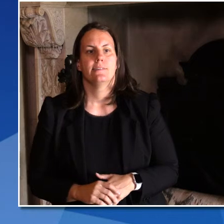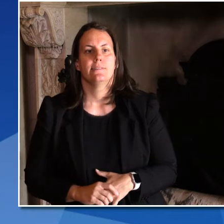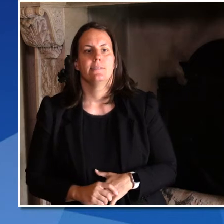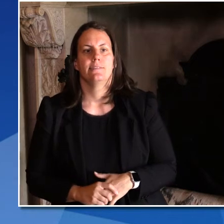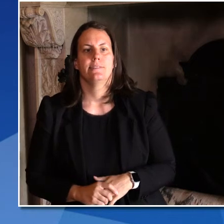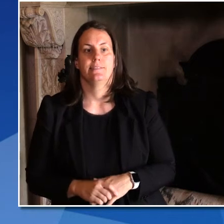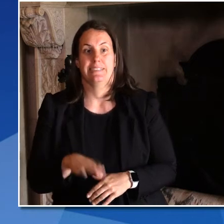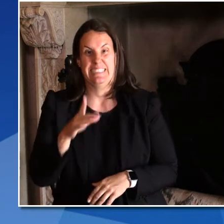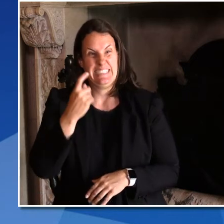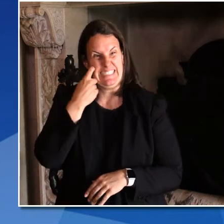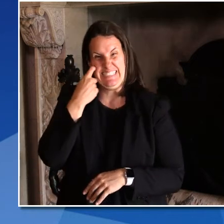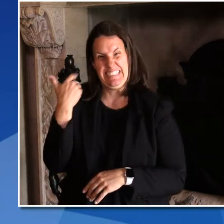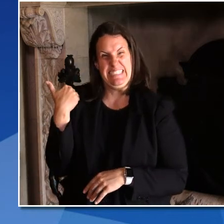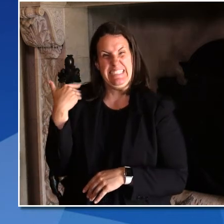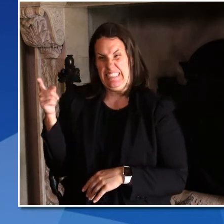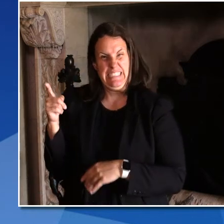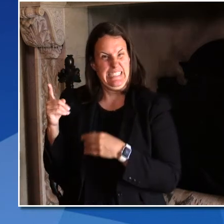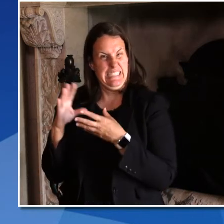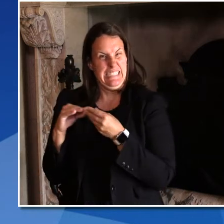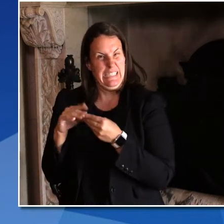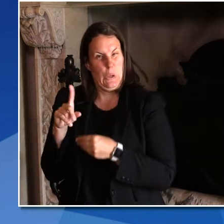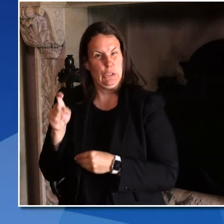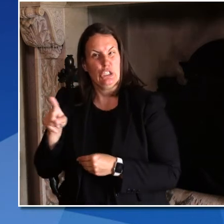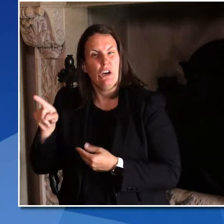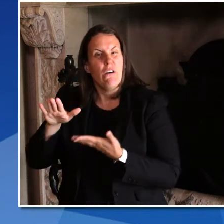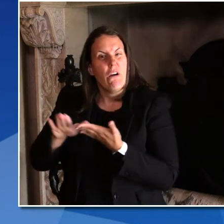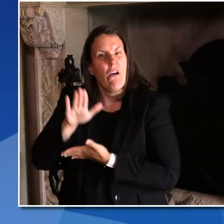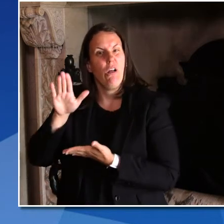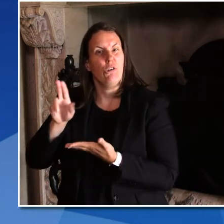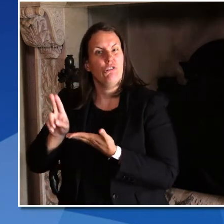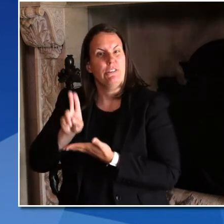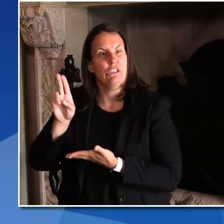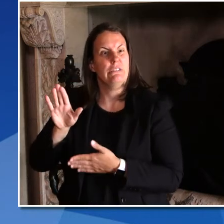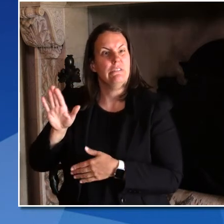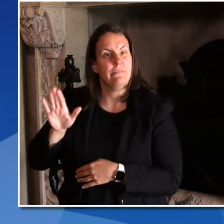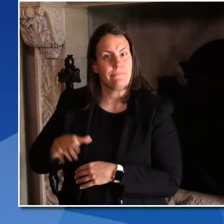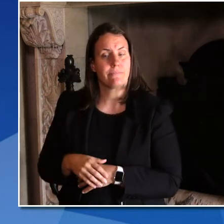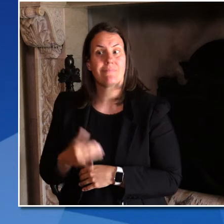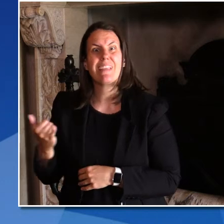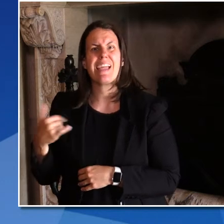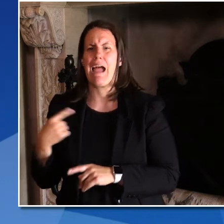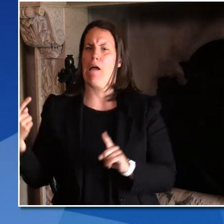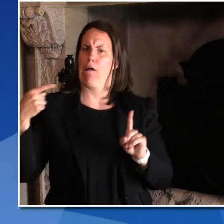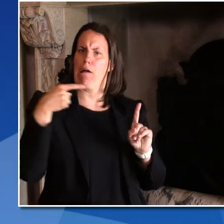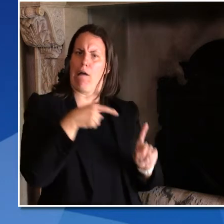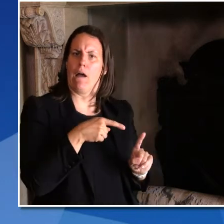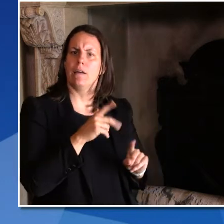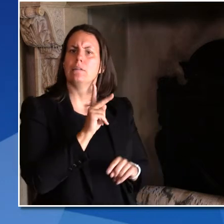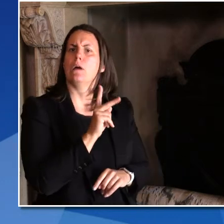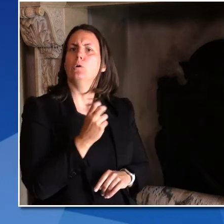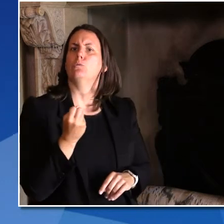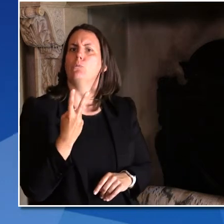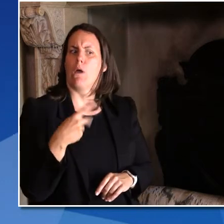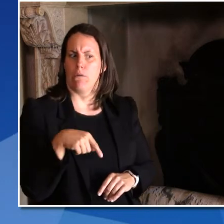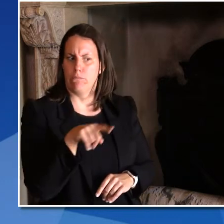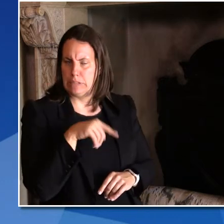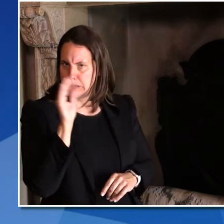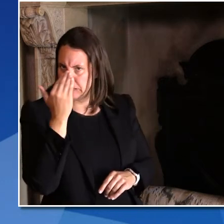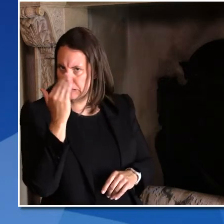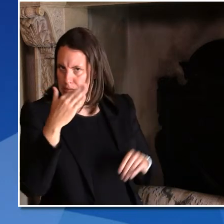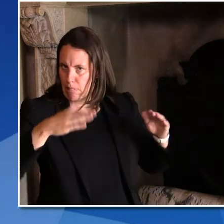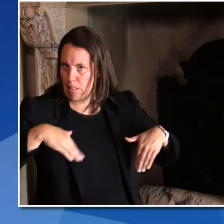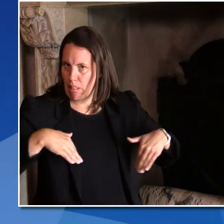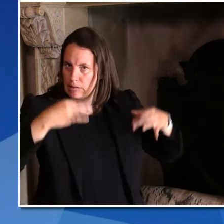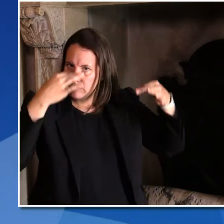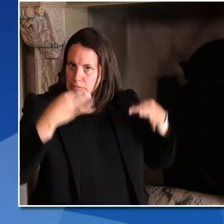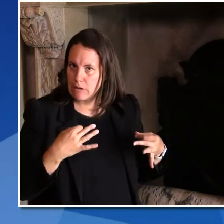look ahead to K-12 schools, most of them have not decided yet what the fall is going to look like. Do you feel like it's